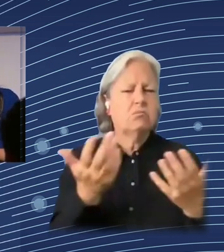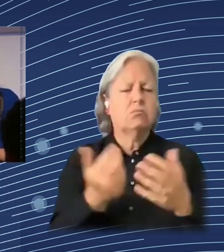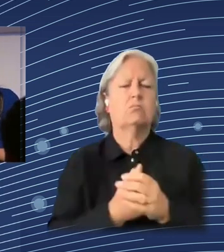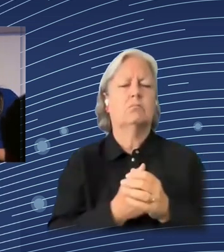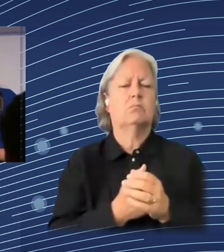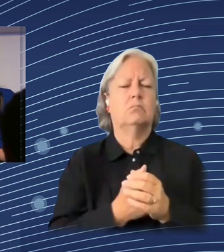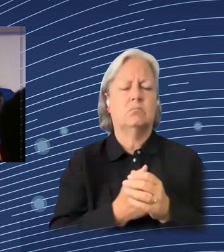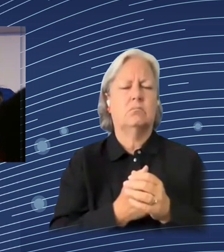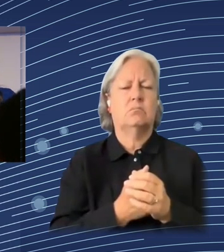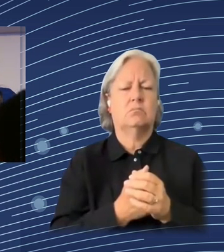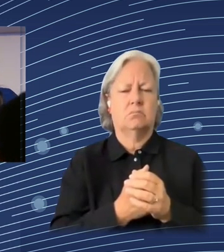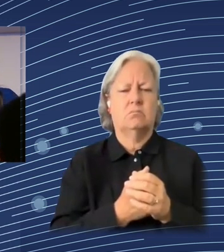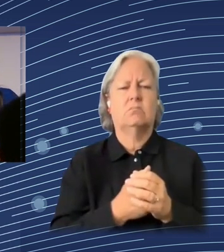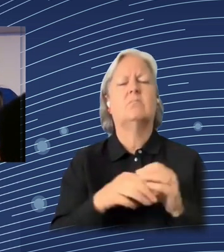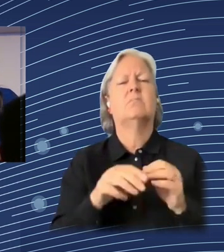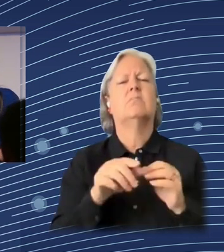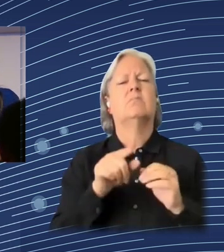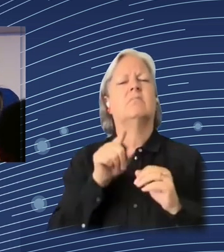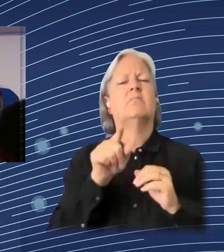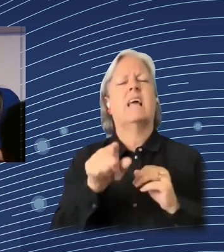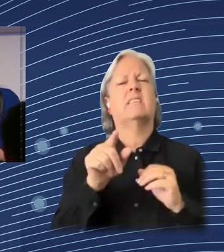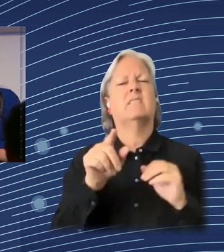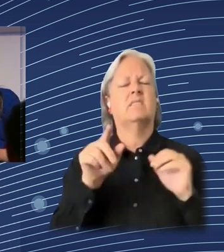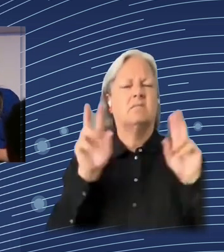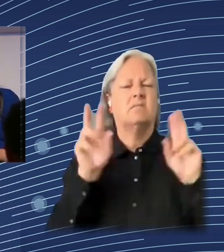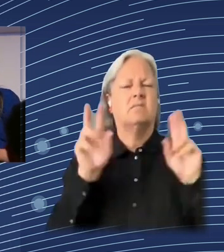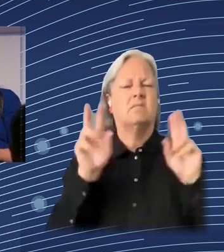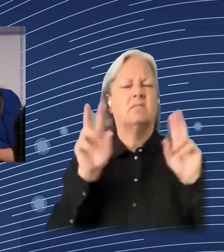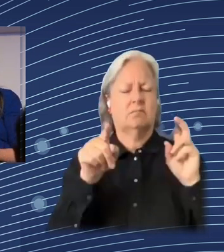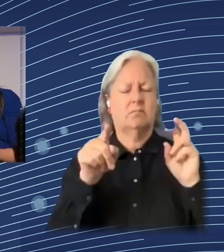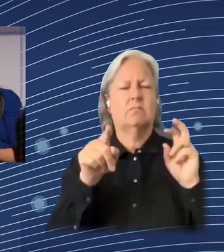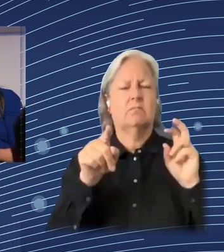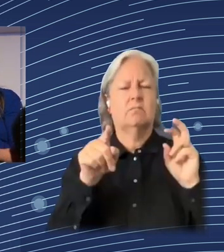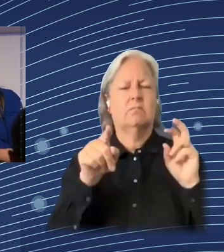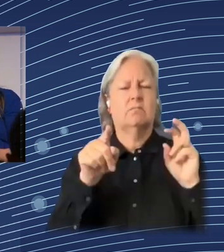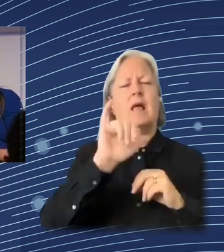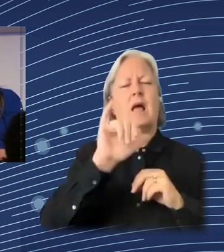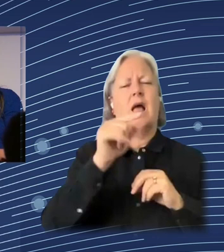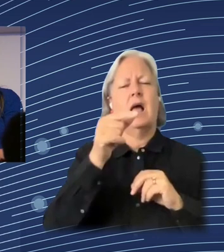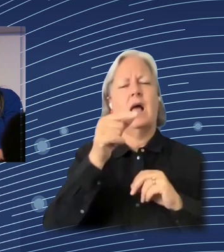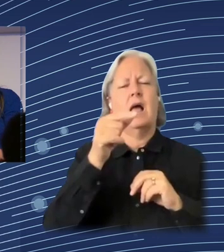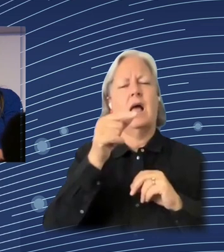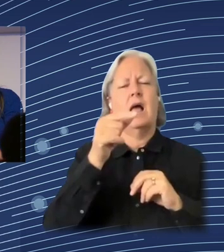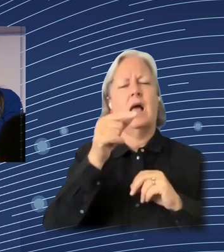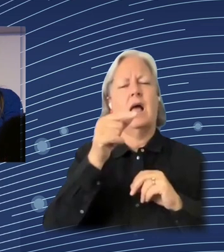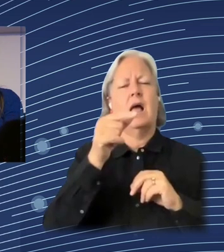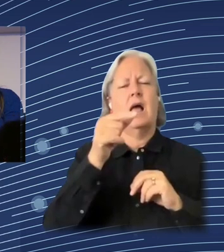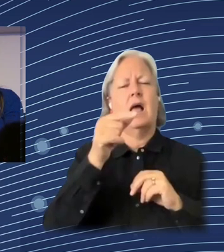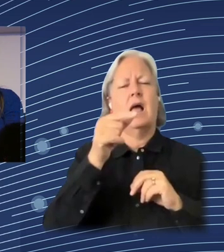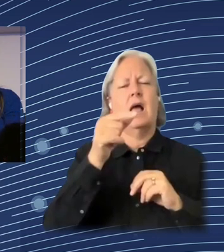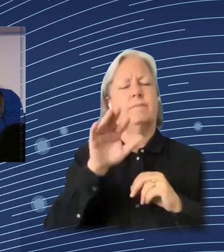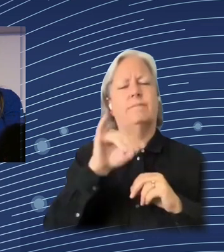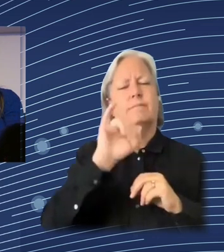lighthouse project. And what we have done here, waiting